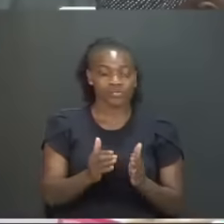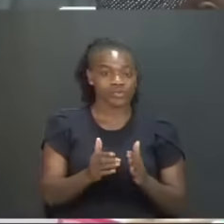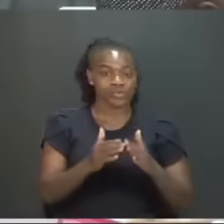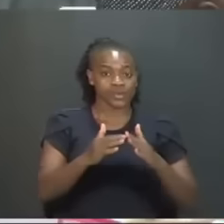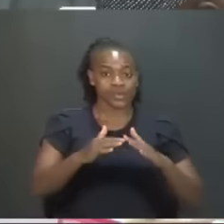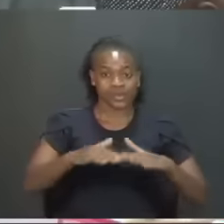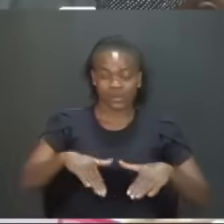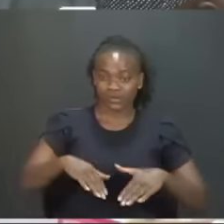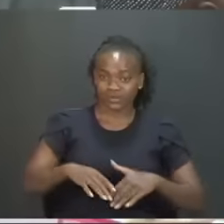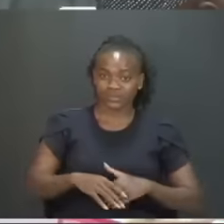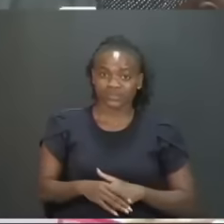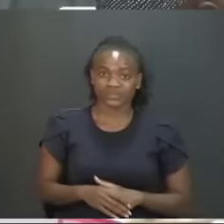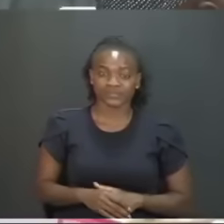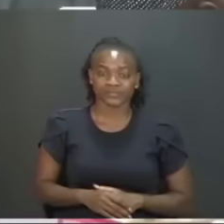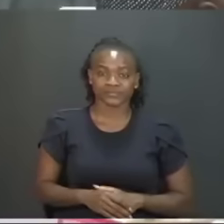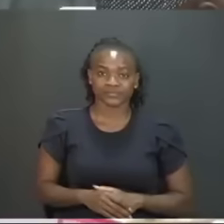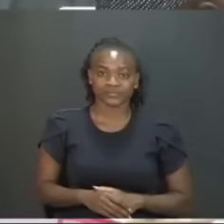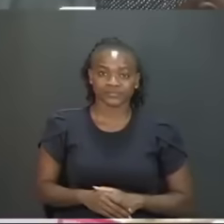to speak,